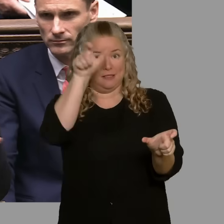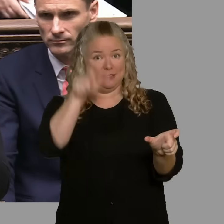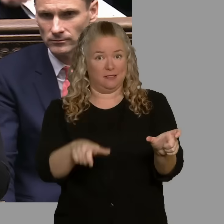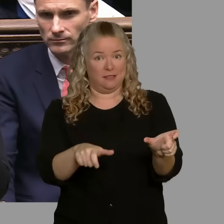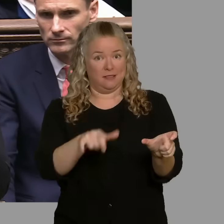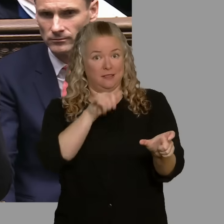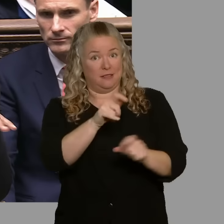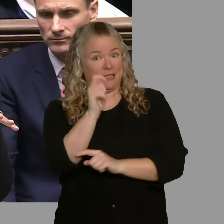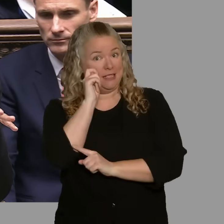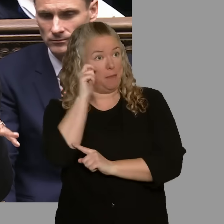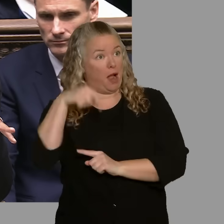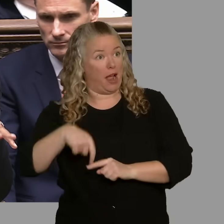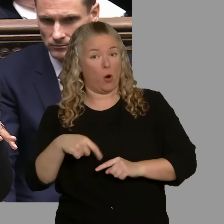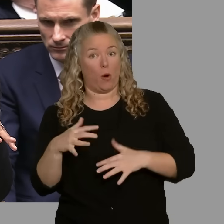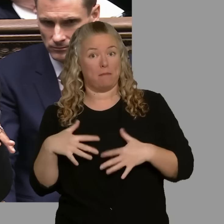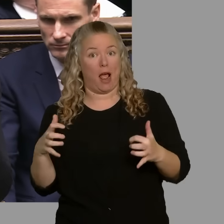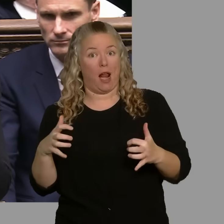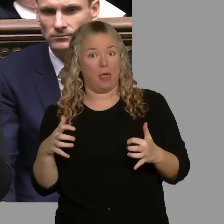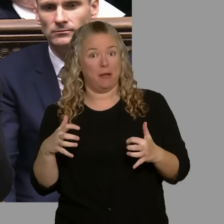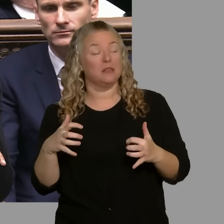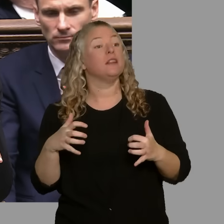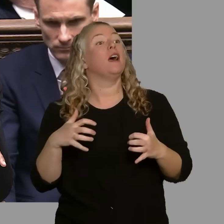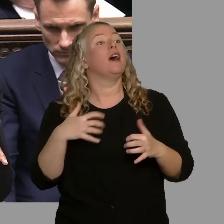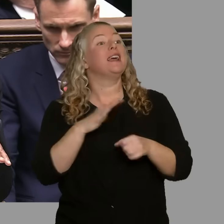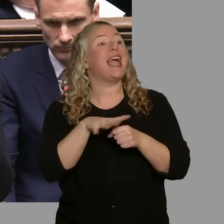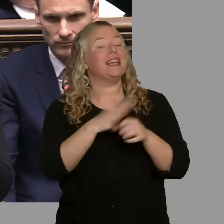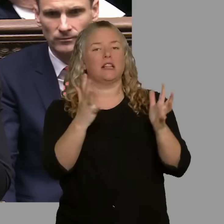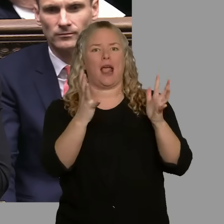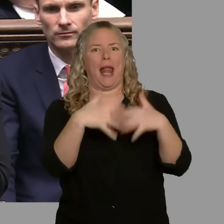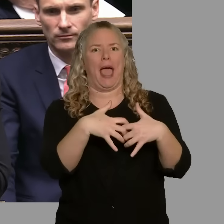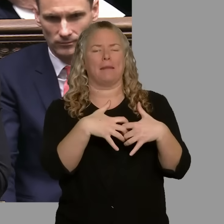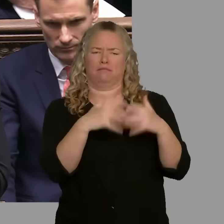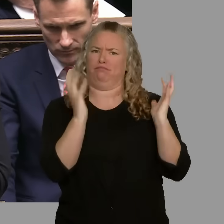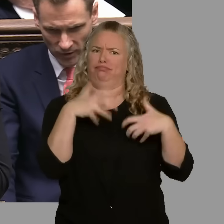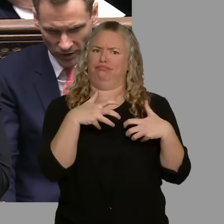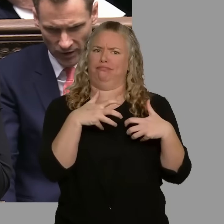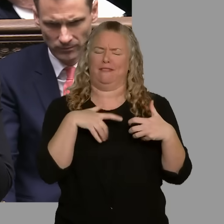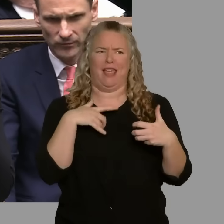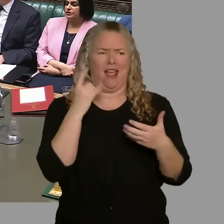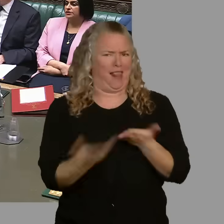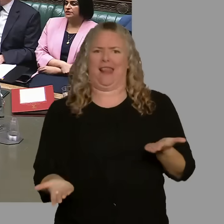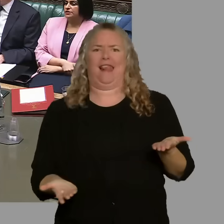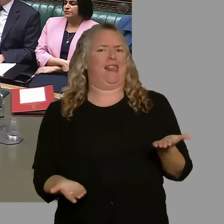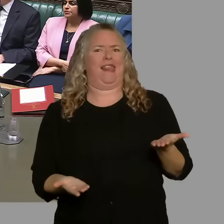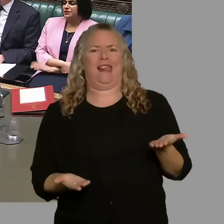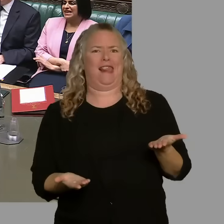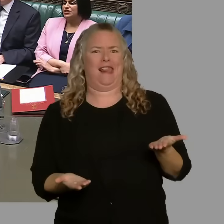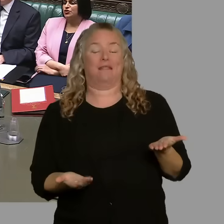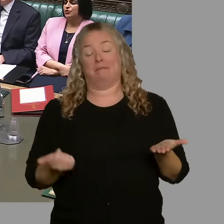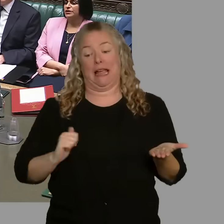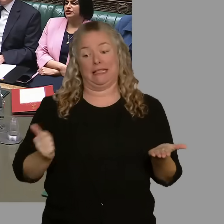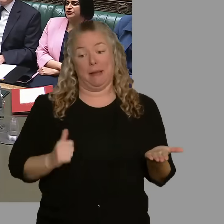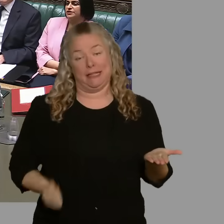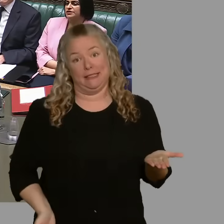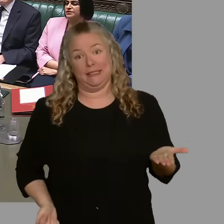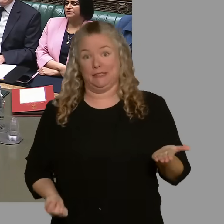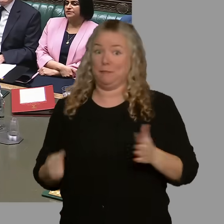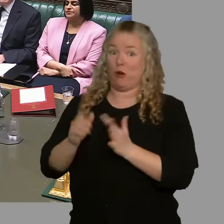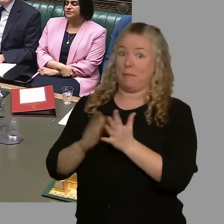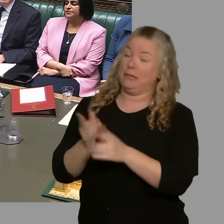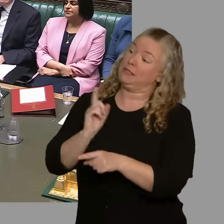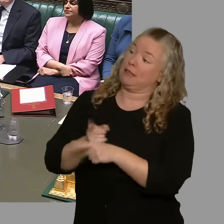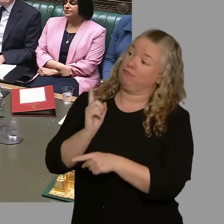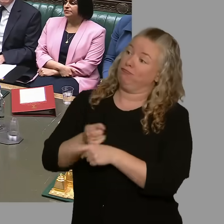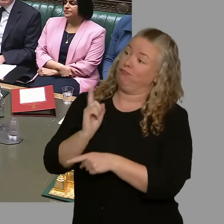to be dragged out at the top of PMQs to give a statement that answers no questions.